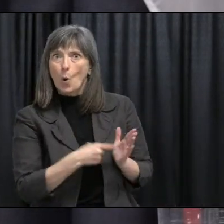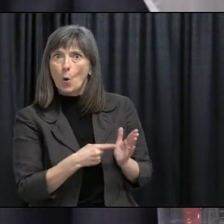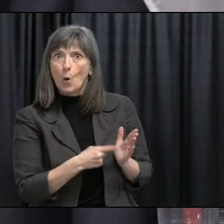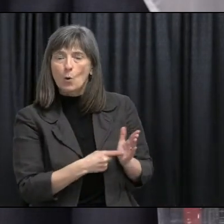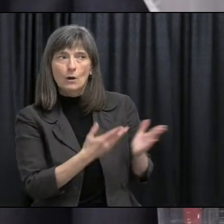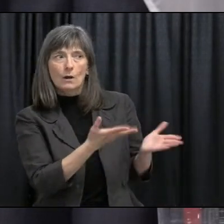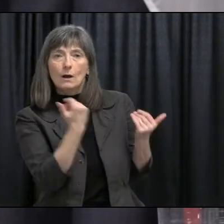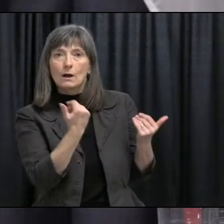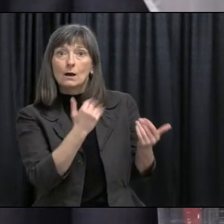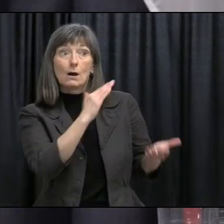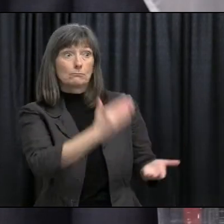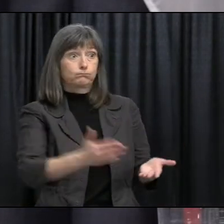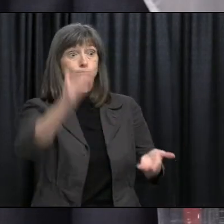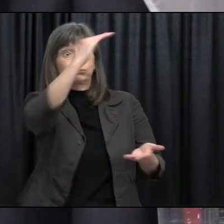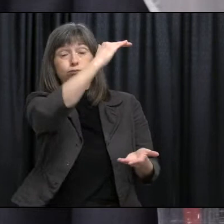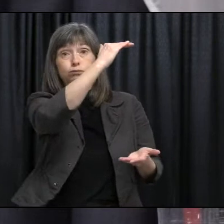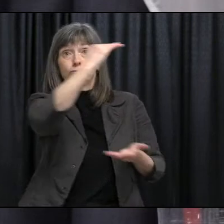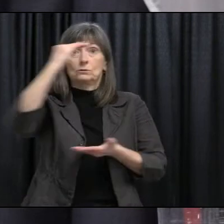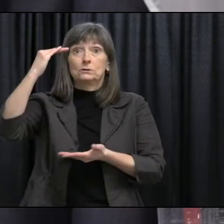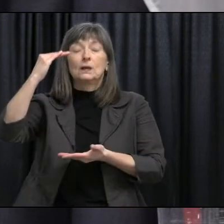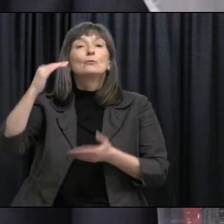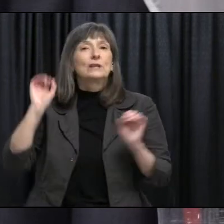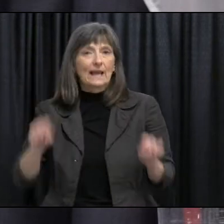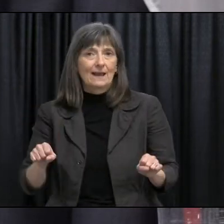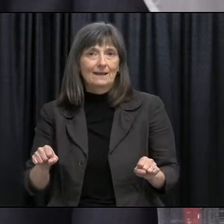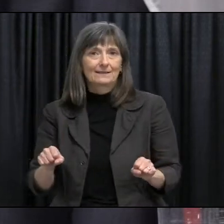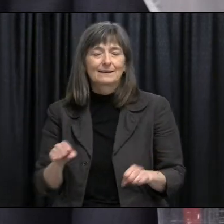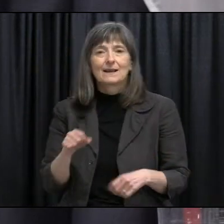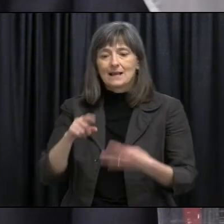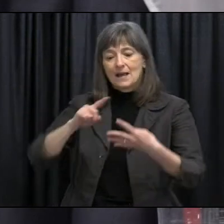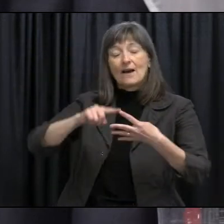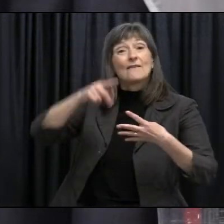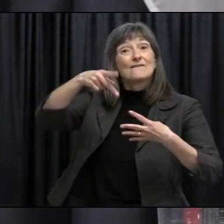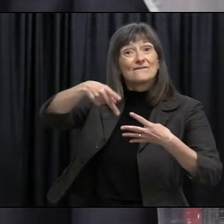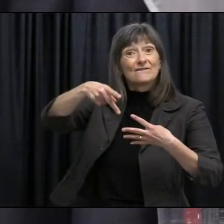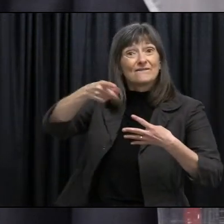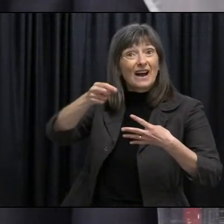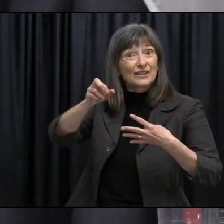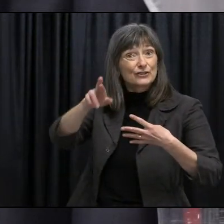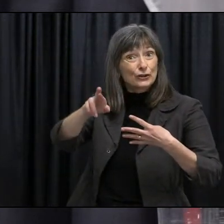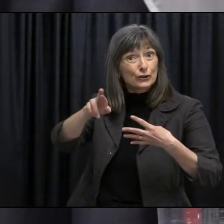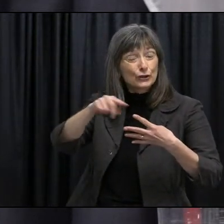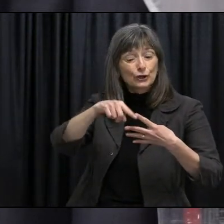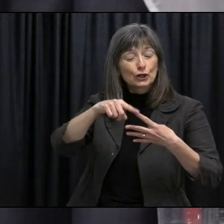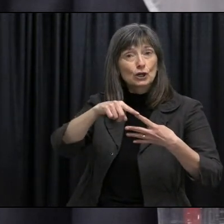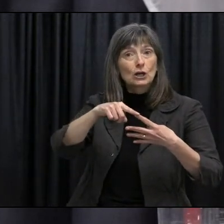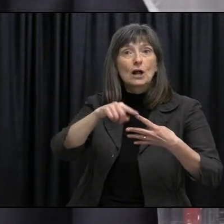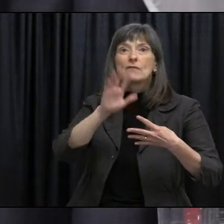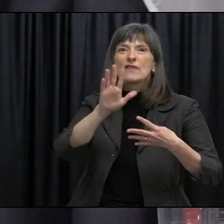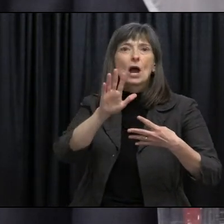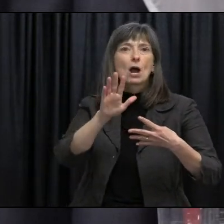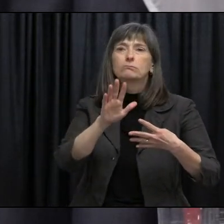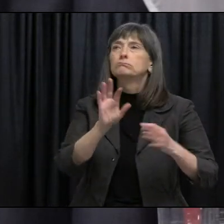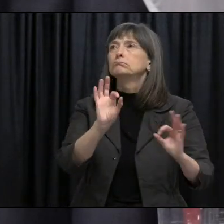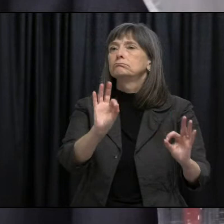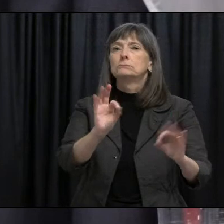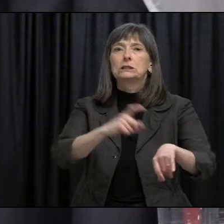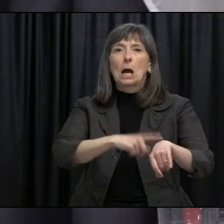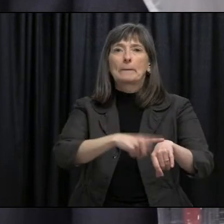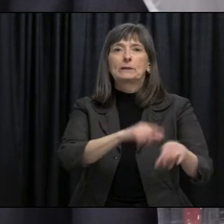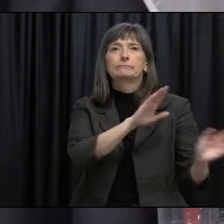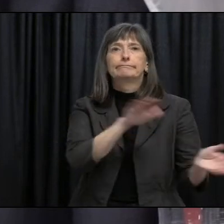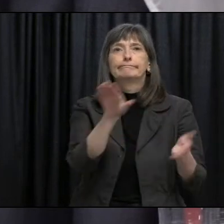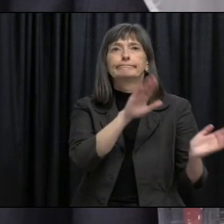sudden increase in vaccine supply. Pfizer, once they got their supply chain sorted out, you can set your watch by their